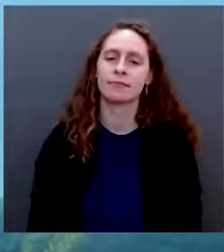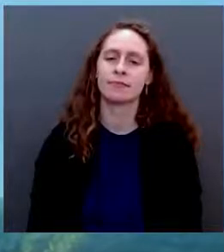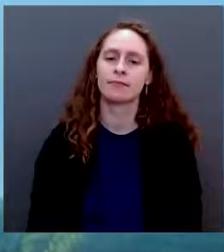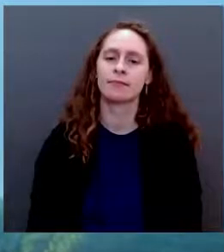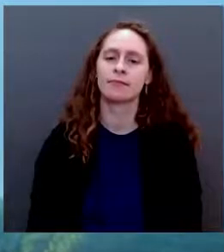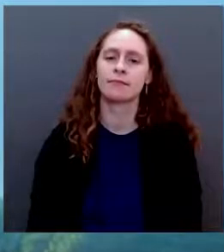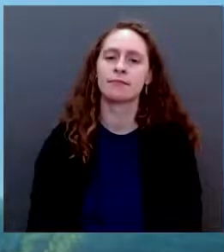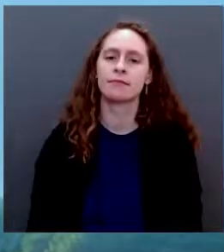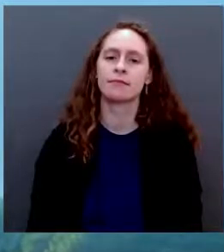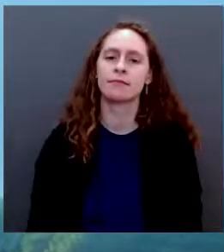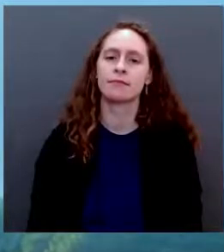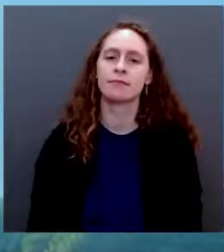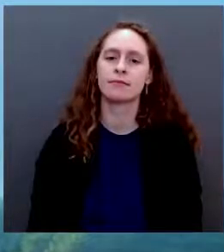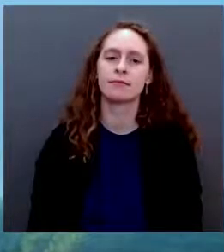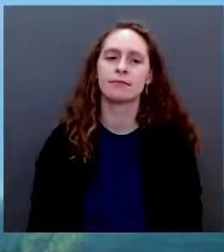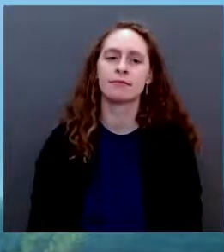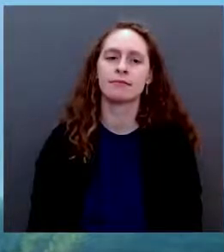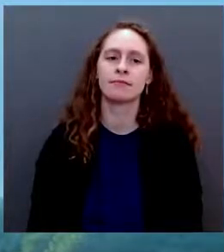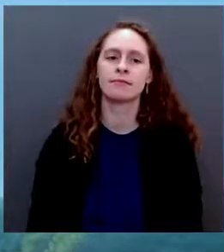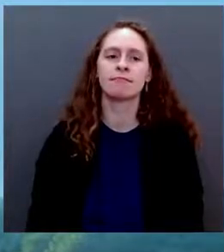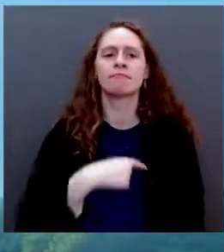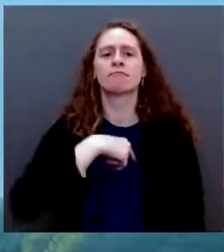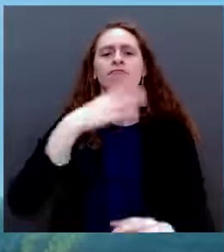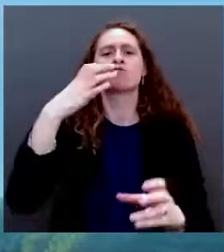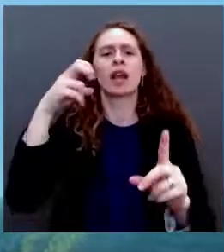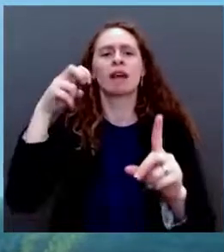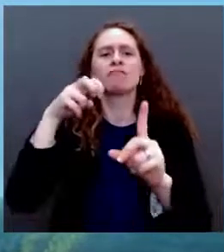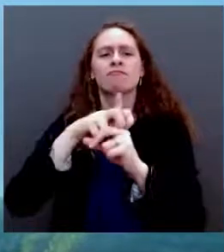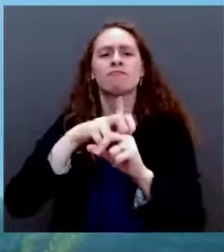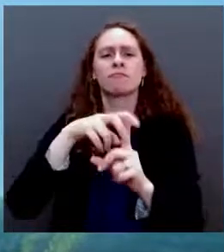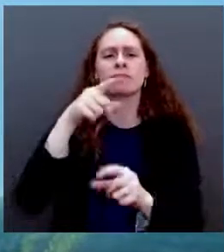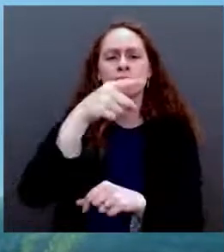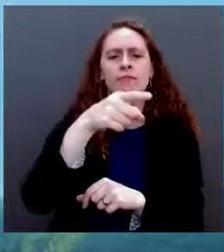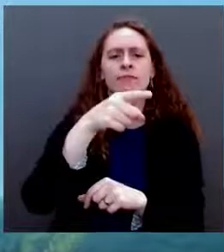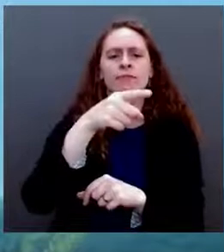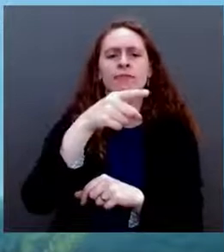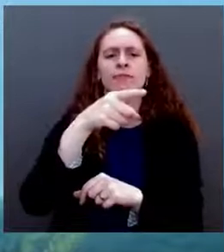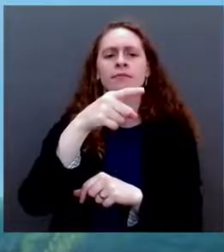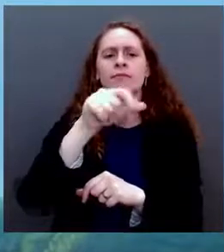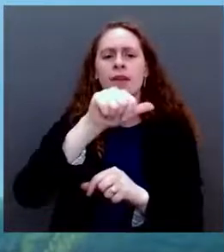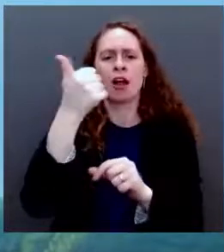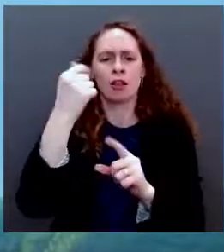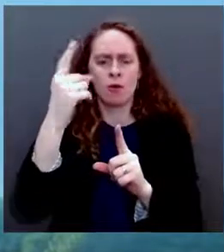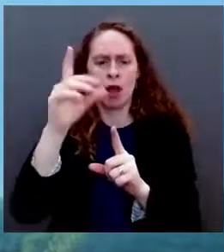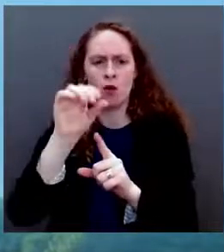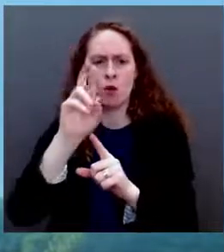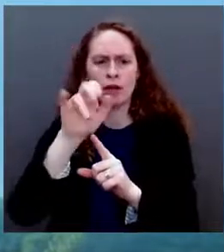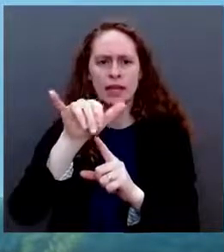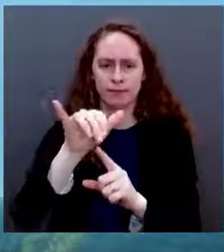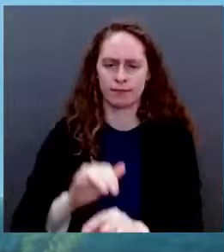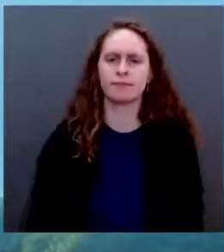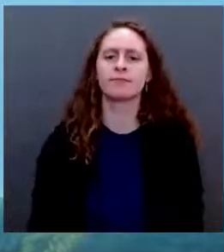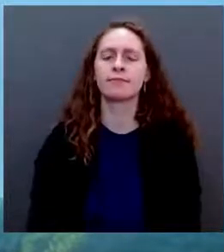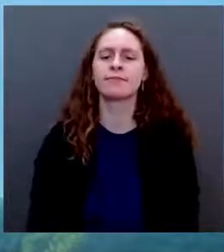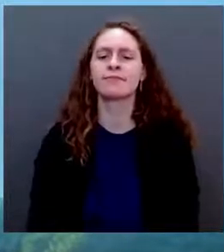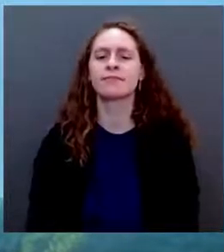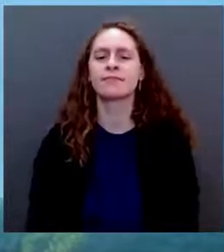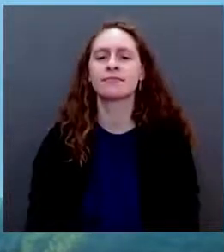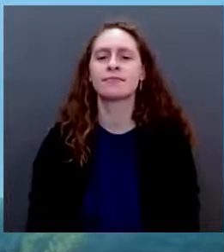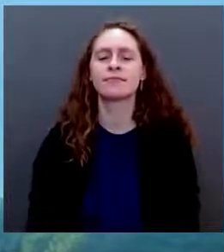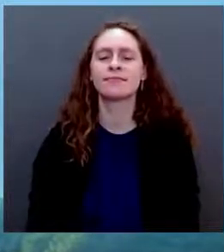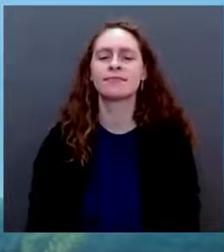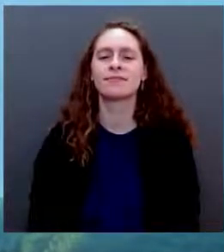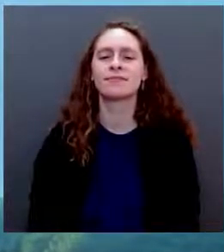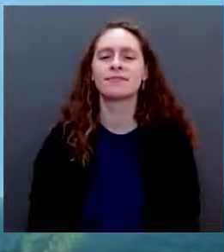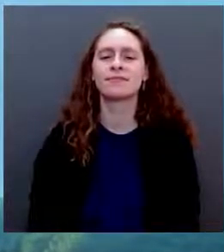and to pick up on the last point, Corwin's on the front line of actually innovating and creating an alternative processing facility in